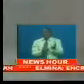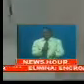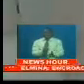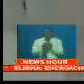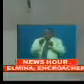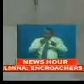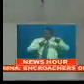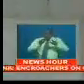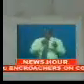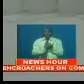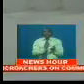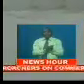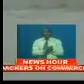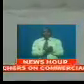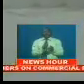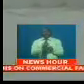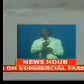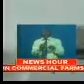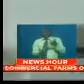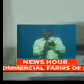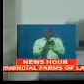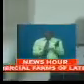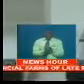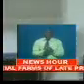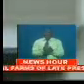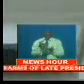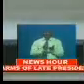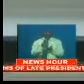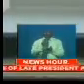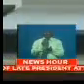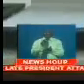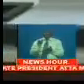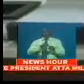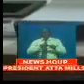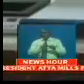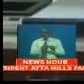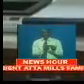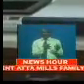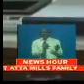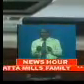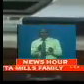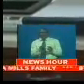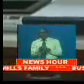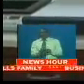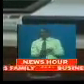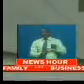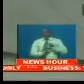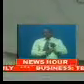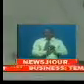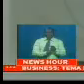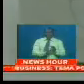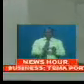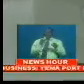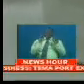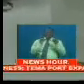automated greenhouse with a green line technology, among others. The university began a comprehensive plan to retool its teaching and